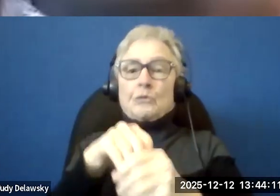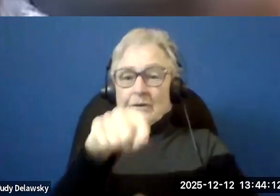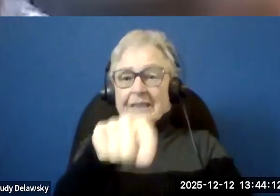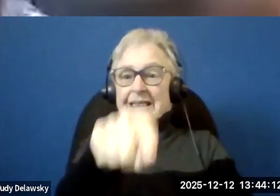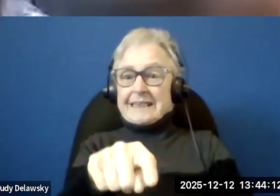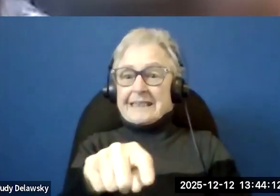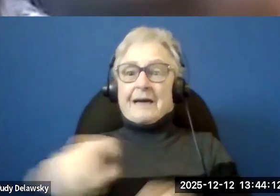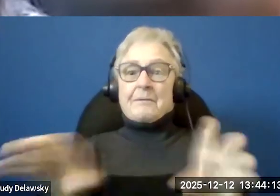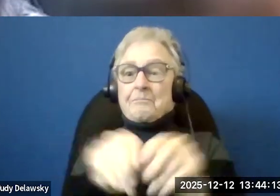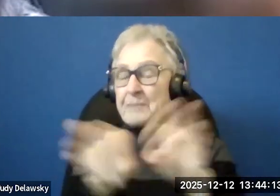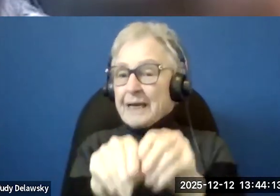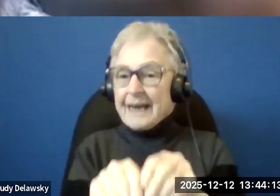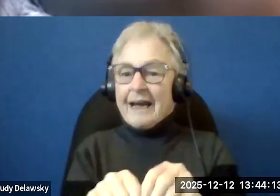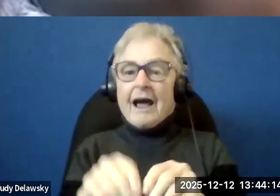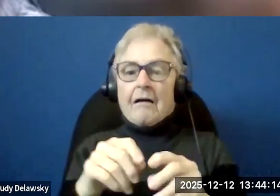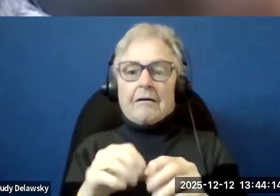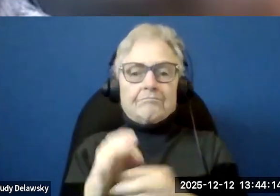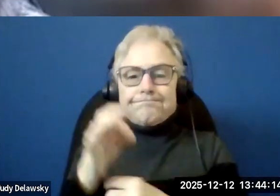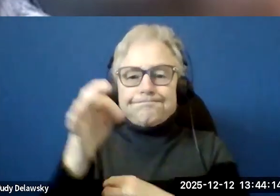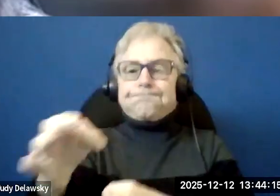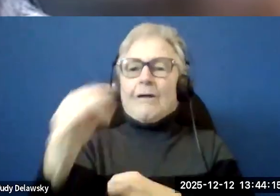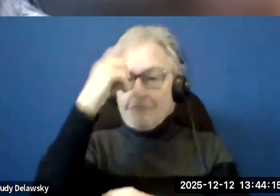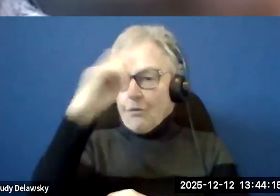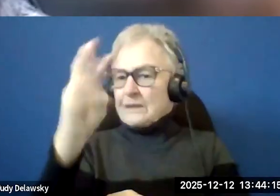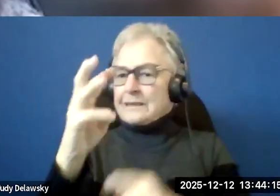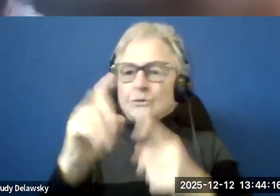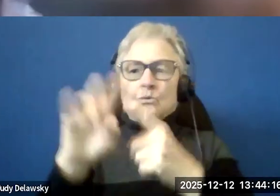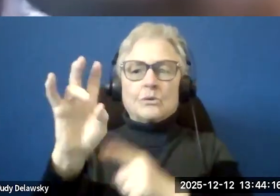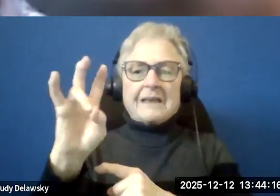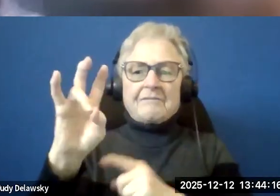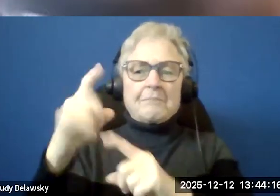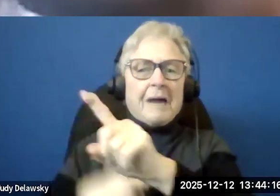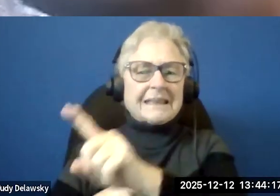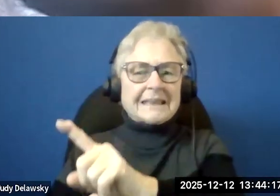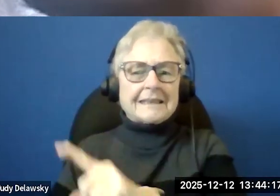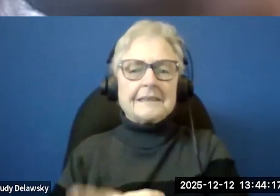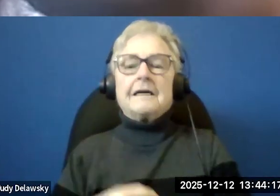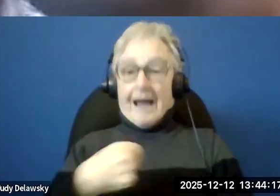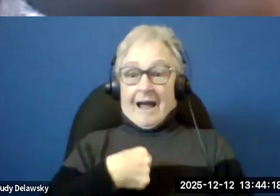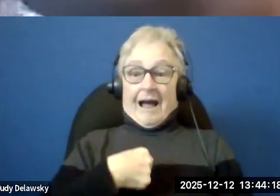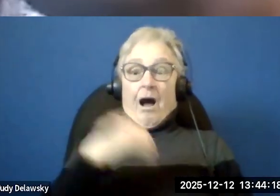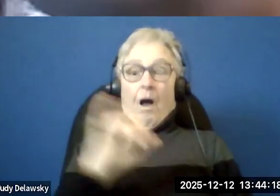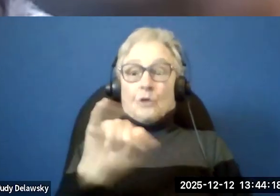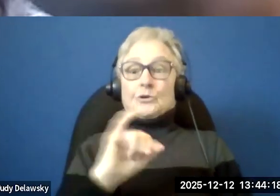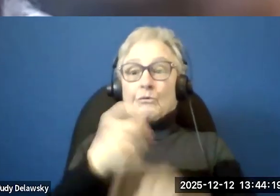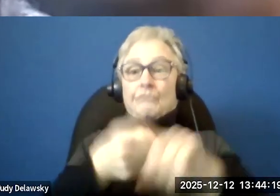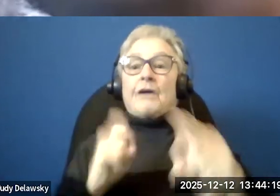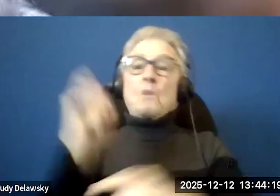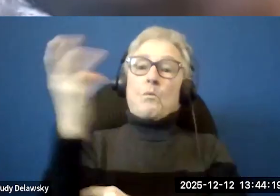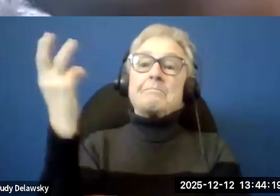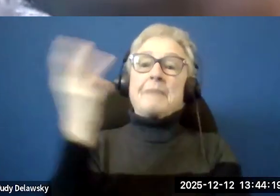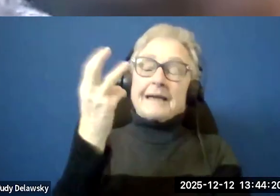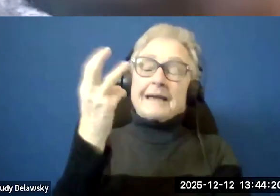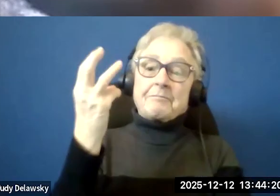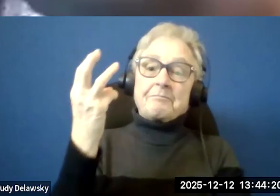7 months due to that situation. And I think for folks I'm also located in Winnipeg, just so everyone knows,